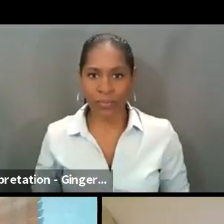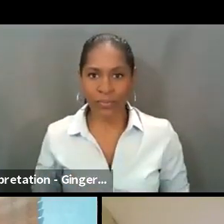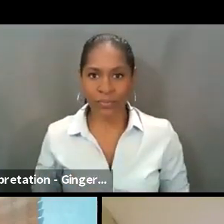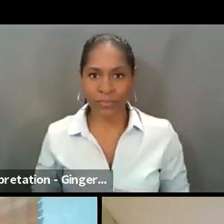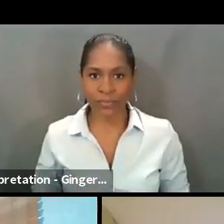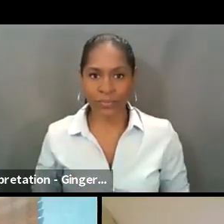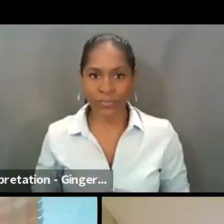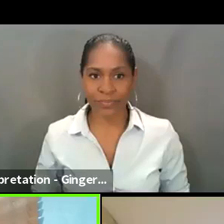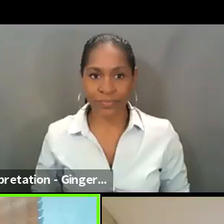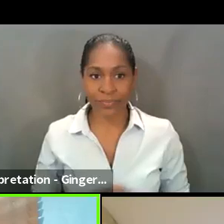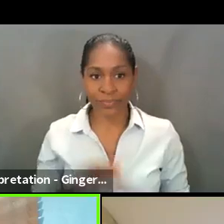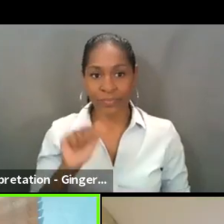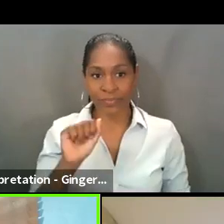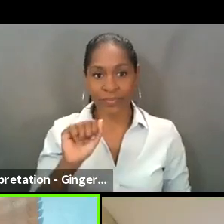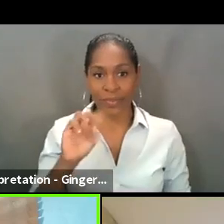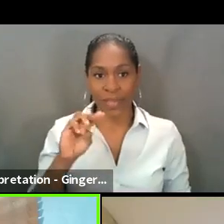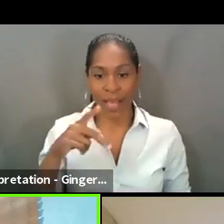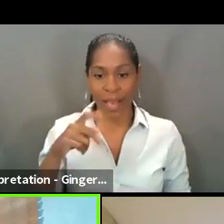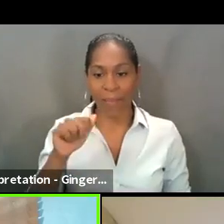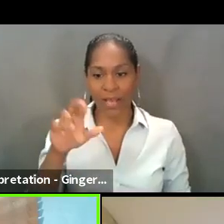Amparo. Oh, I go first.